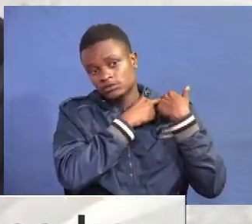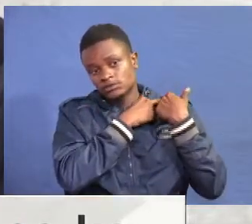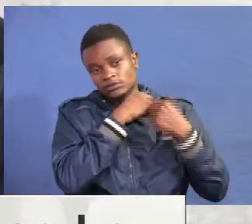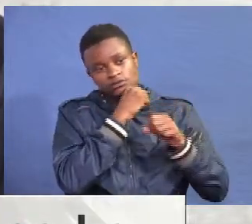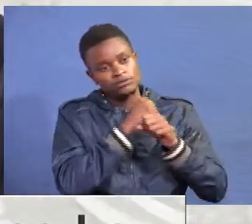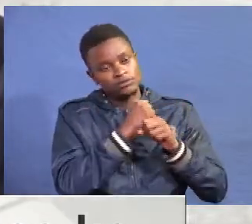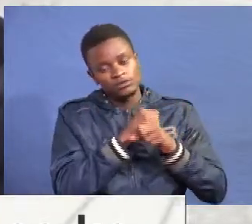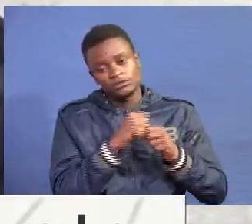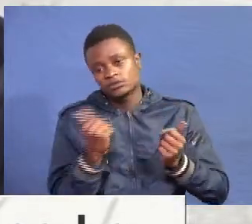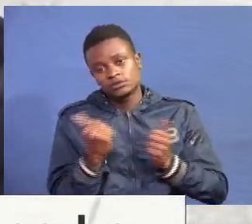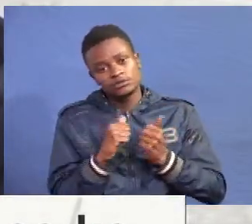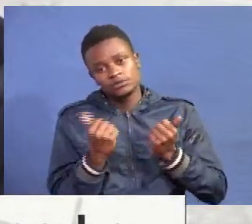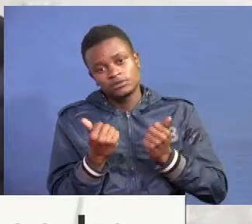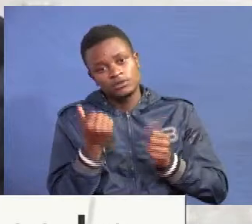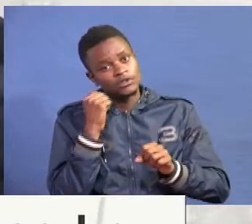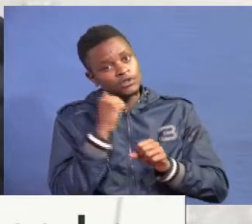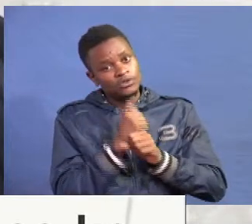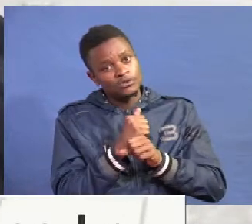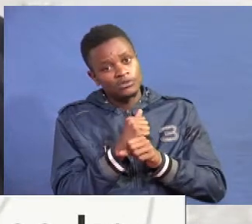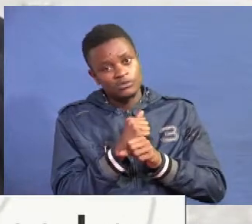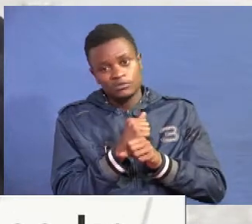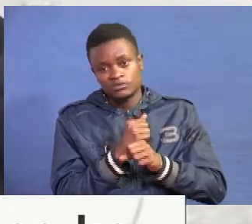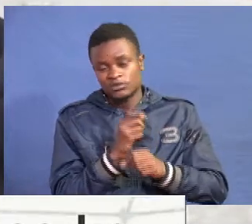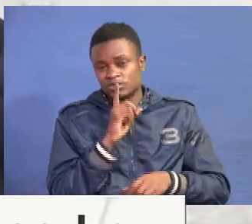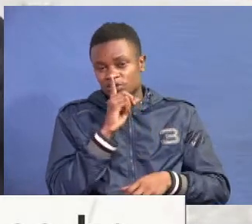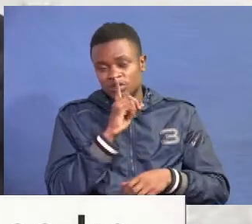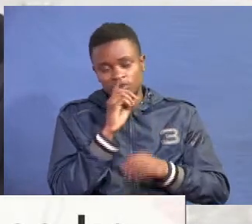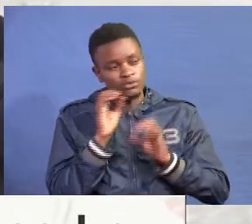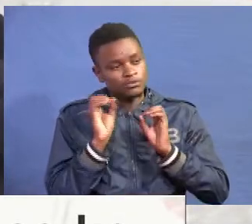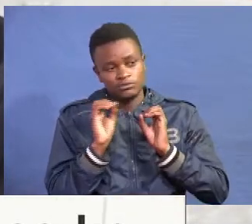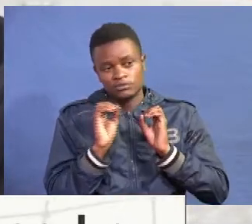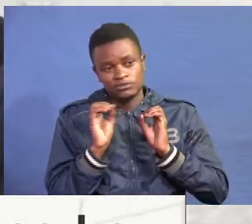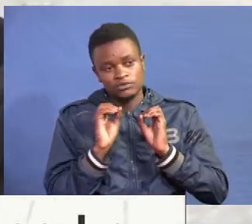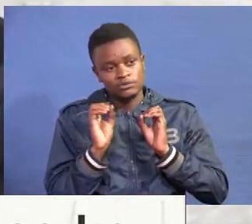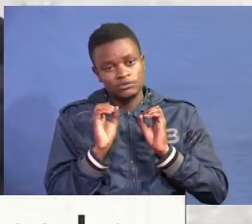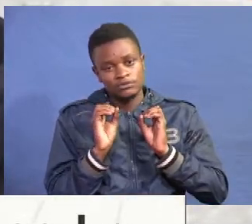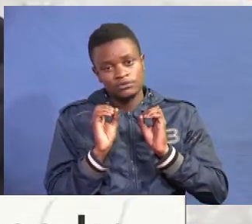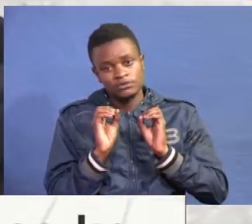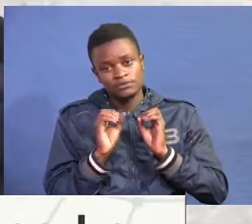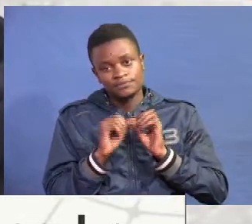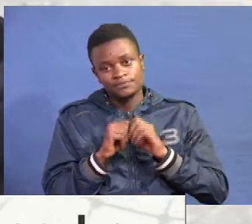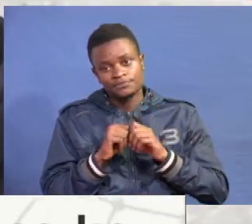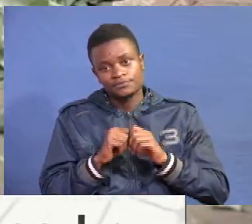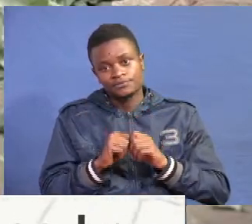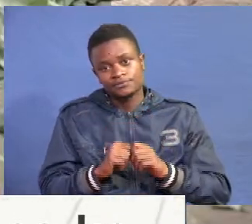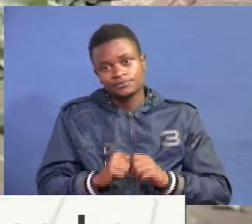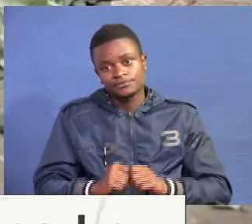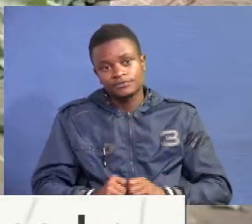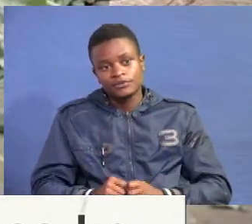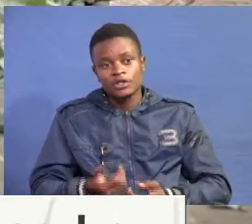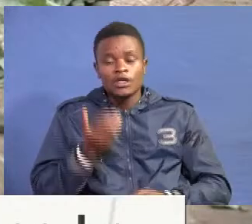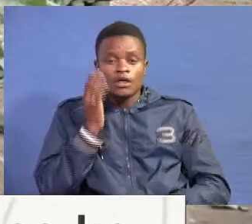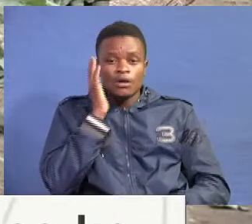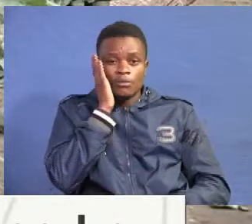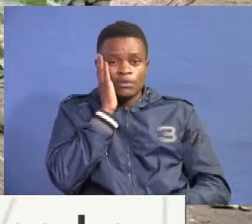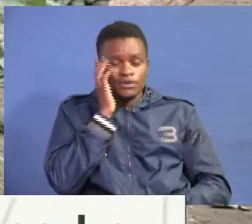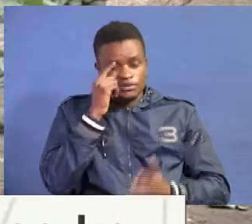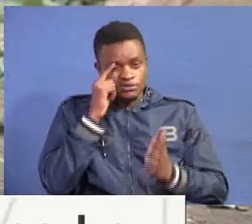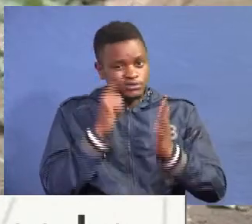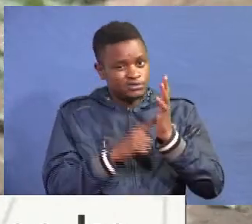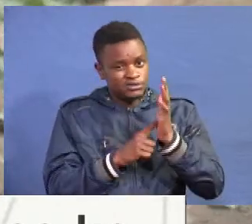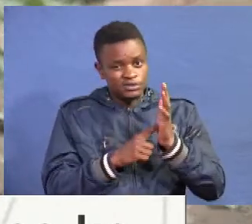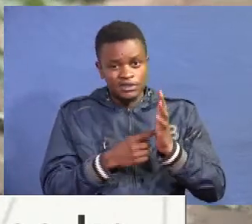utaifanya, lakini ni kubatisha hauko sure naenda kuuza ama sitauza. The mothers noted that even